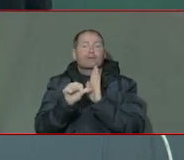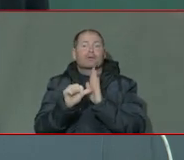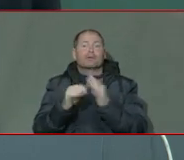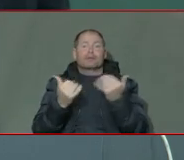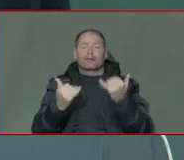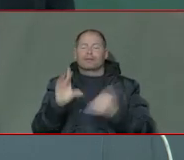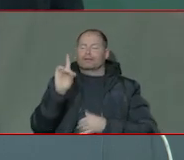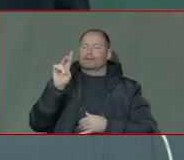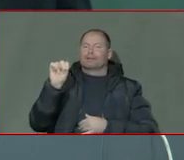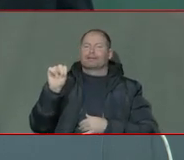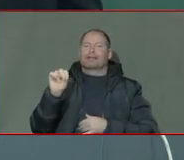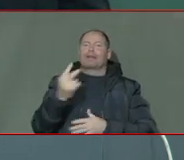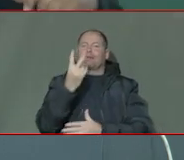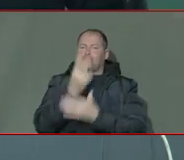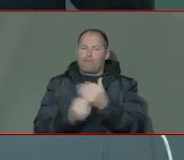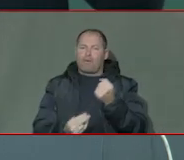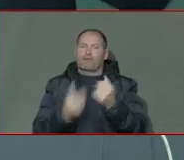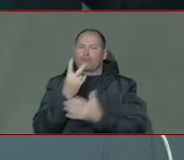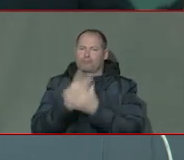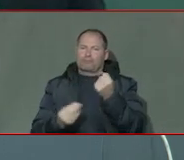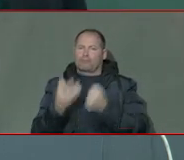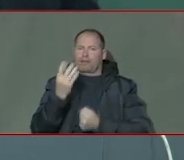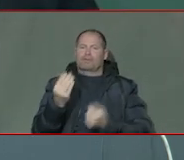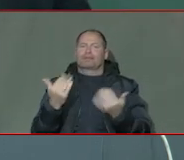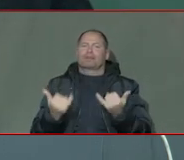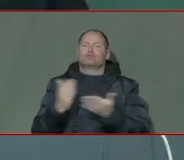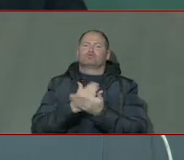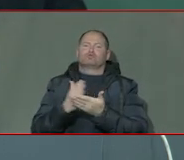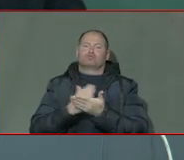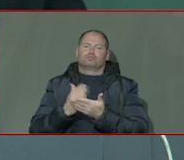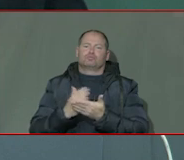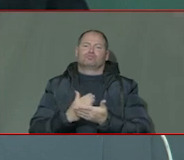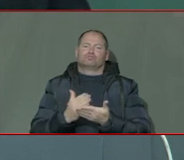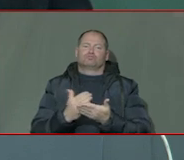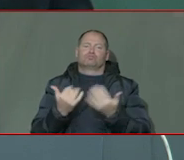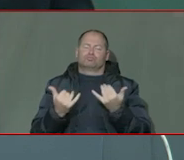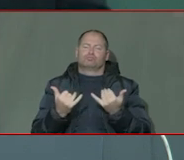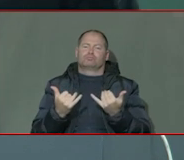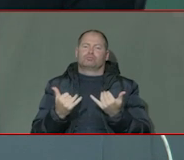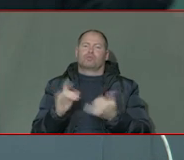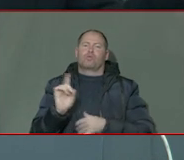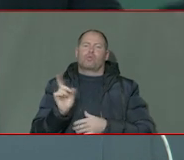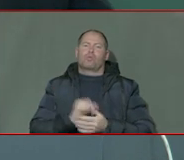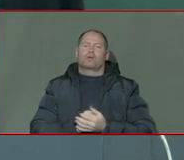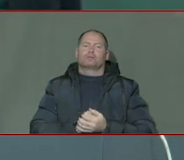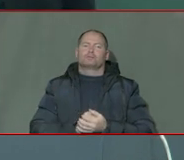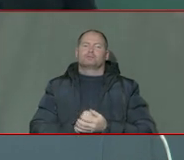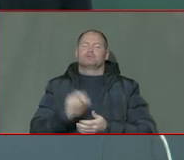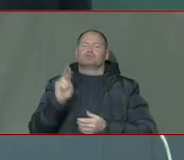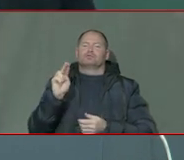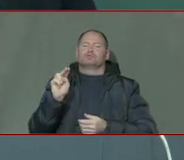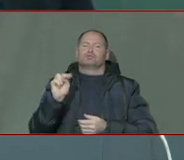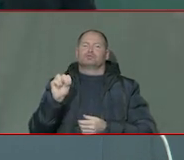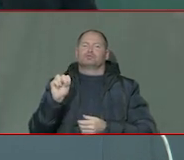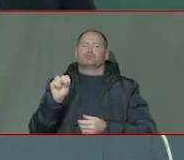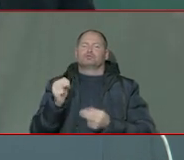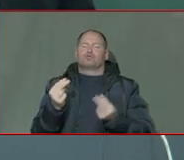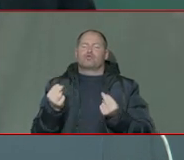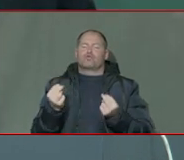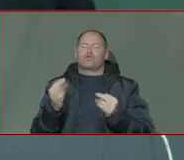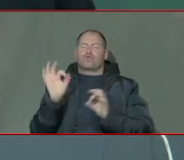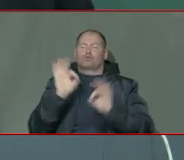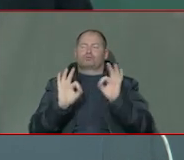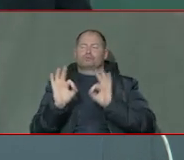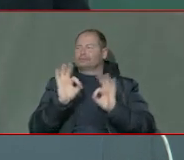genetic material, again, so that it can be shared by the what? By the new cells arising from